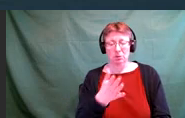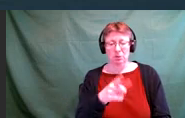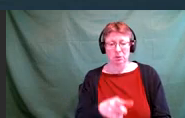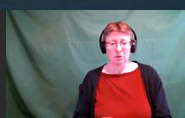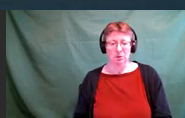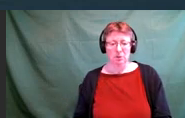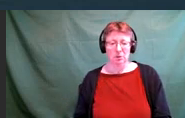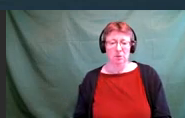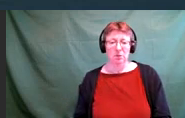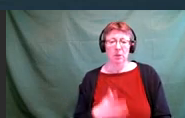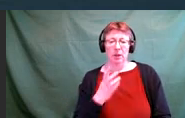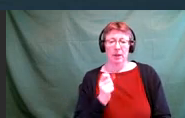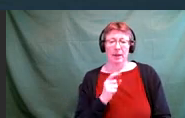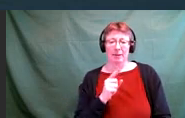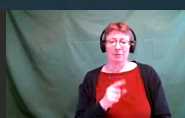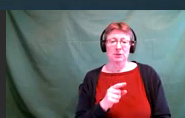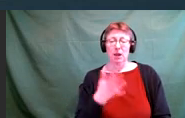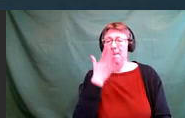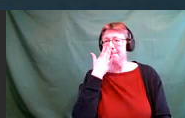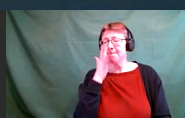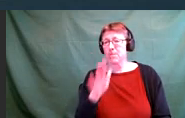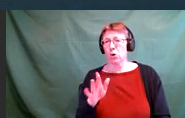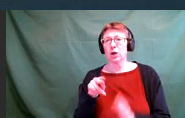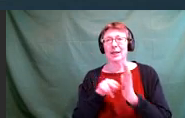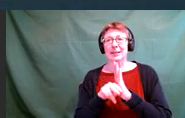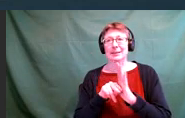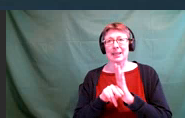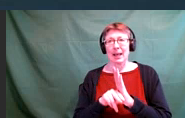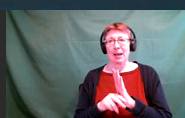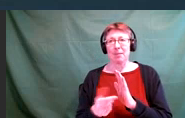you've now done the mock exam last week.